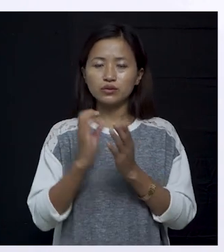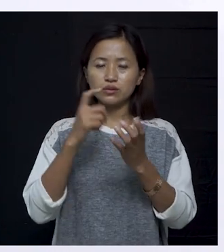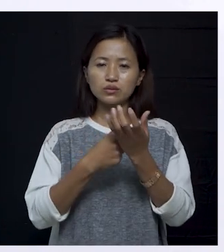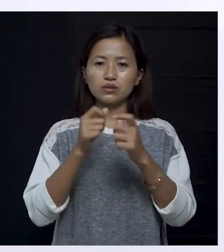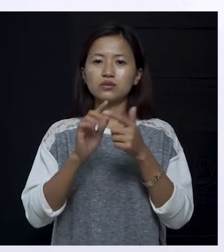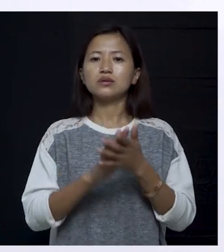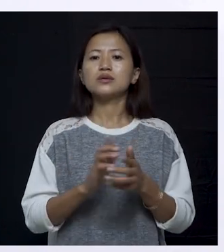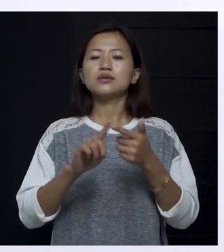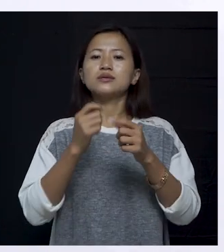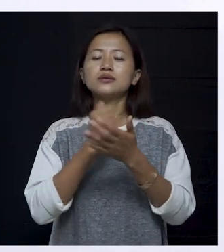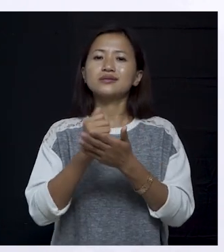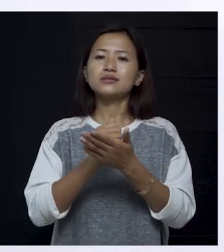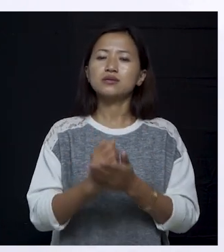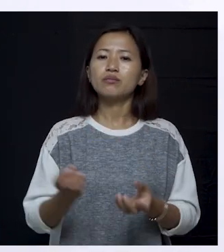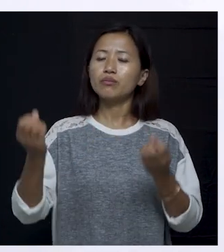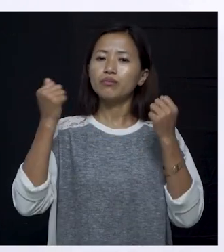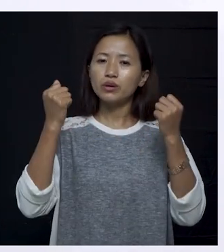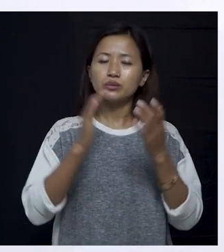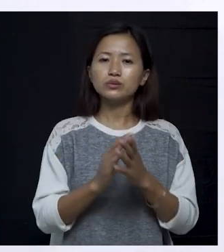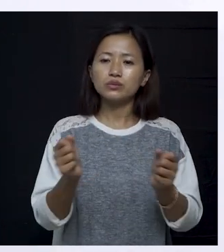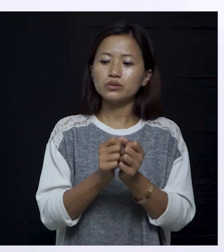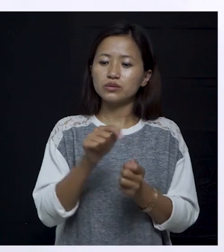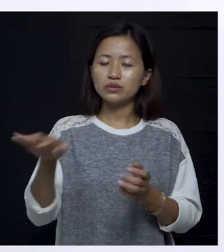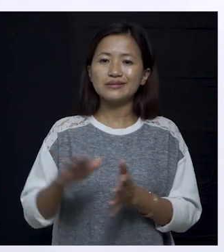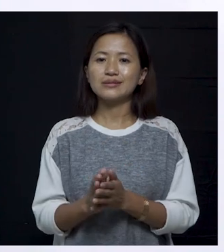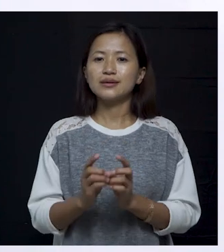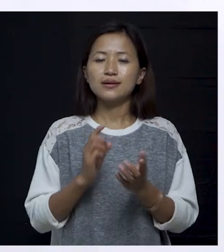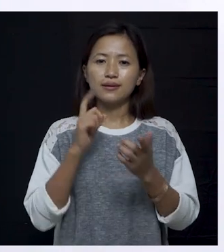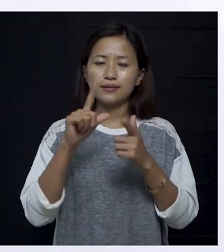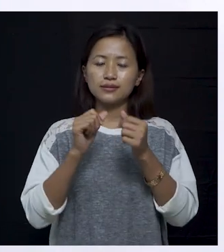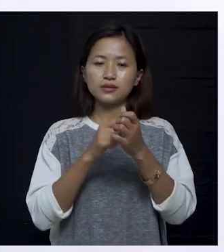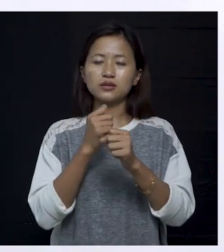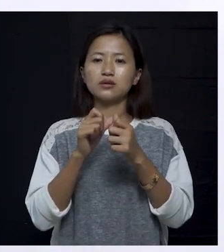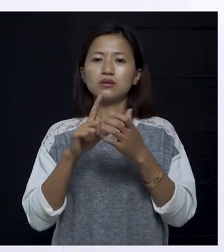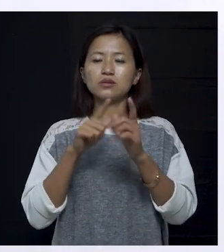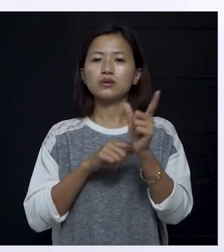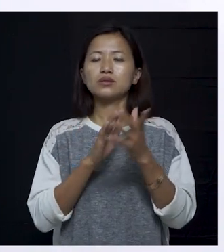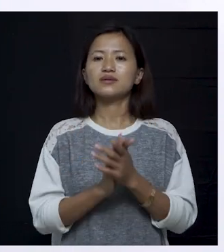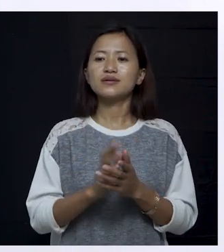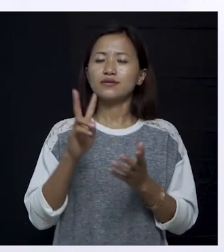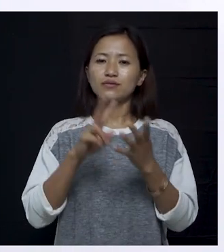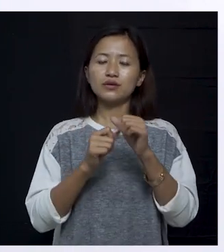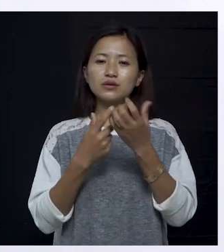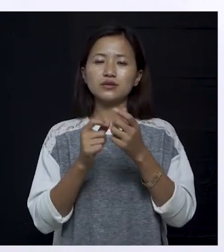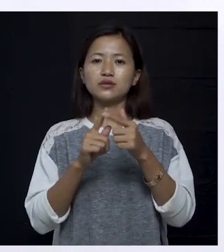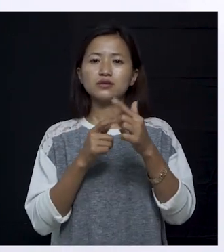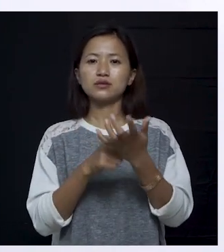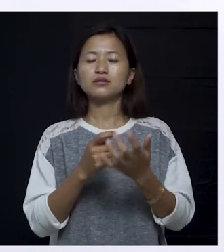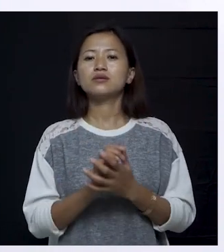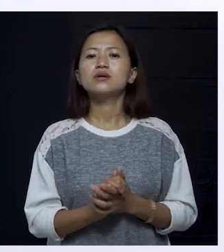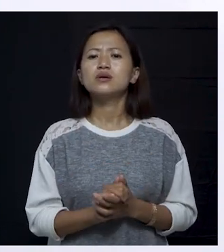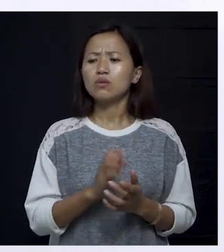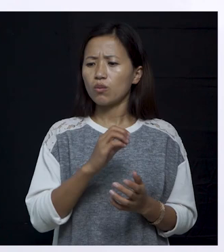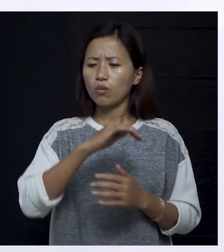from exercising powers with which it is not legally vested. So an inferior court,